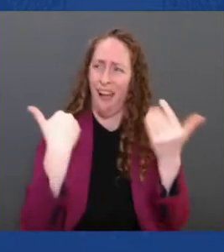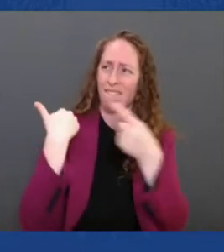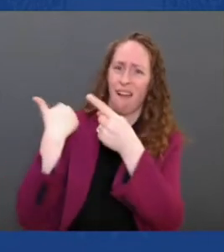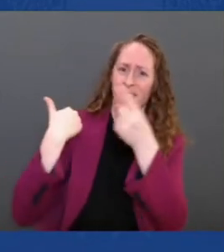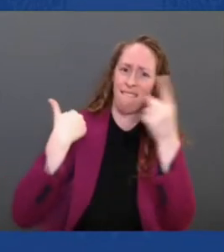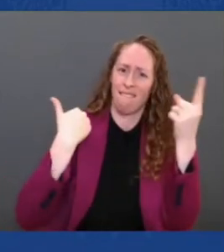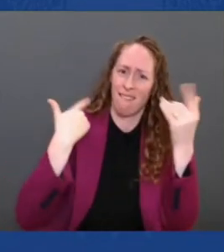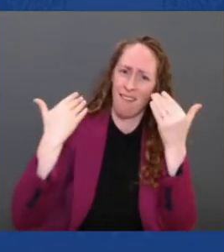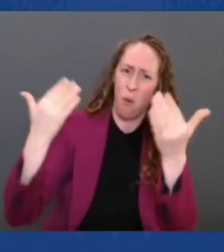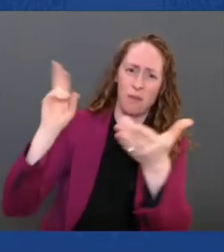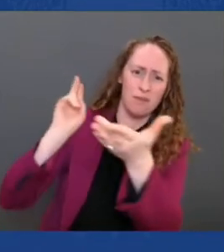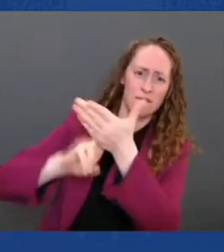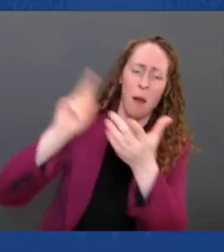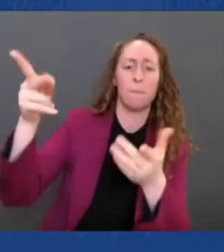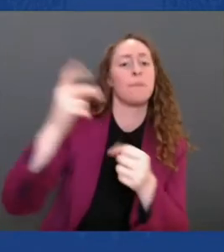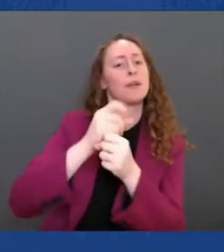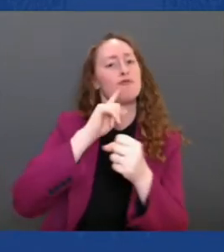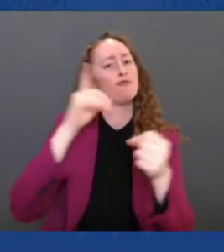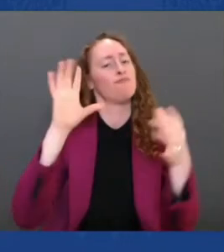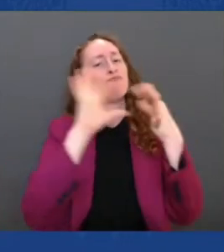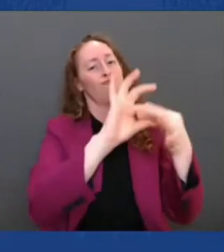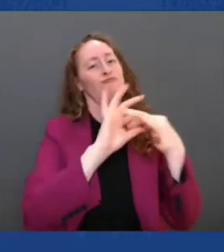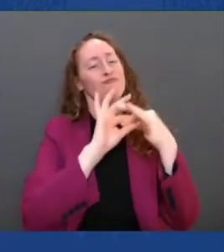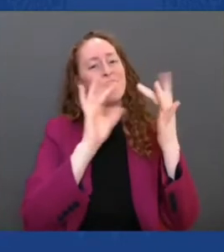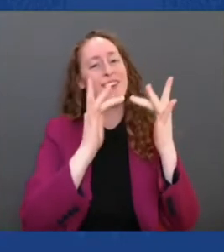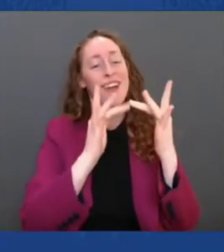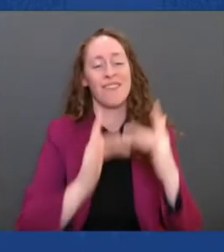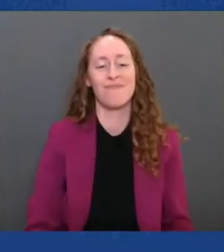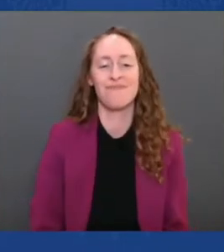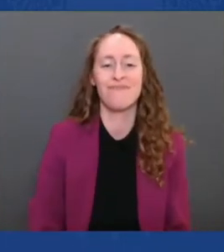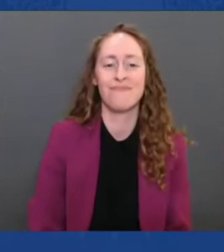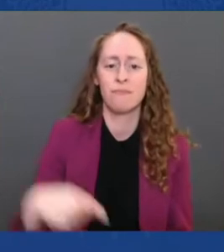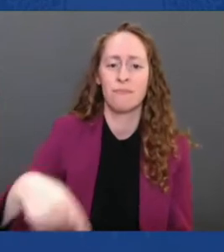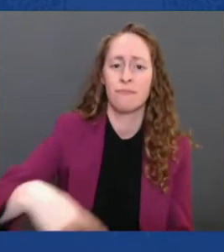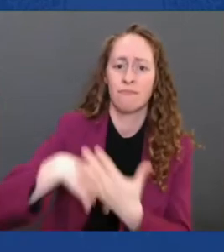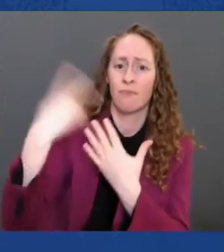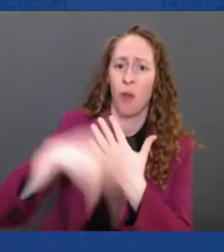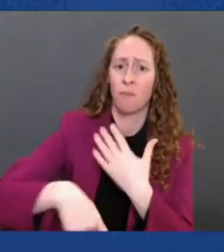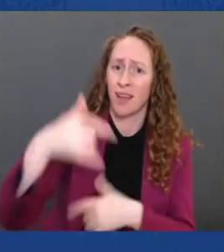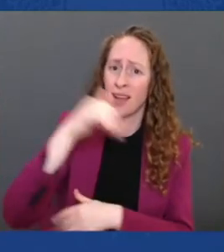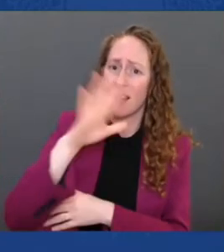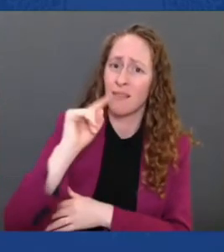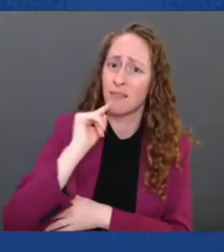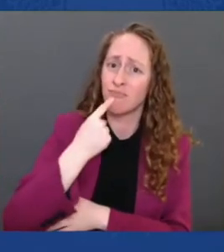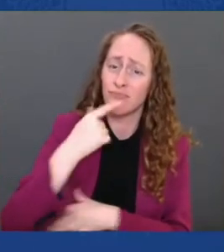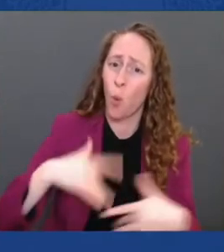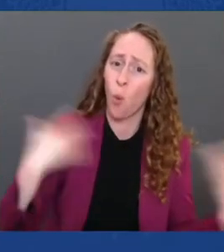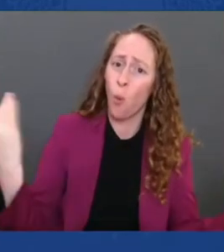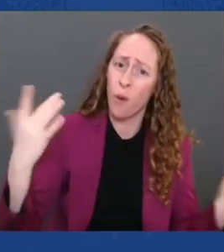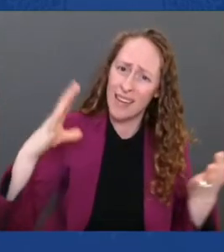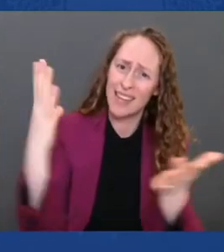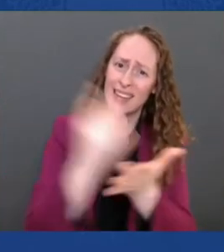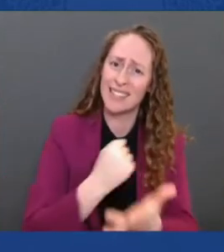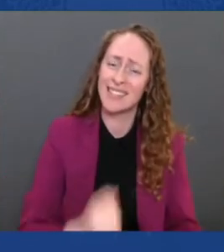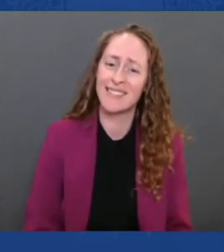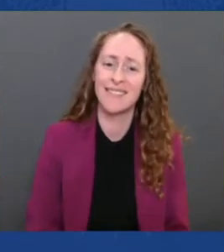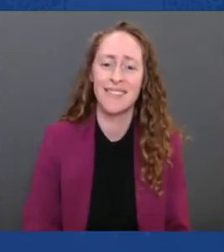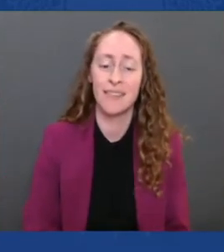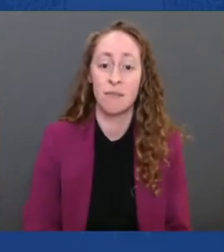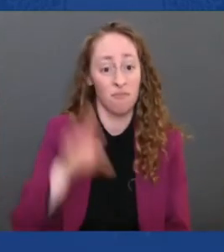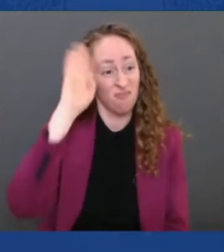You know, this program is a big deal. It's the only one piece of work that we're doing to try to bring down the cost of high-speed